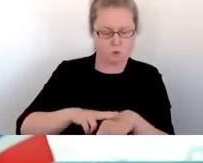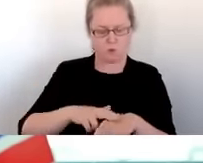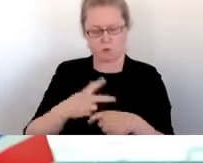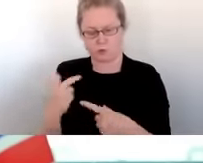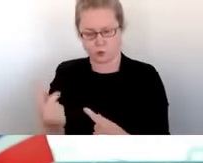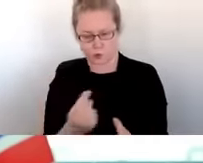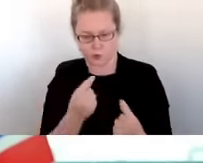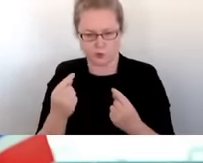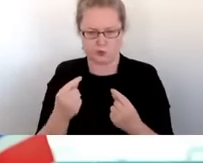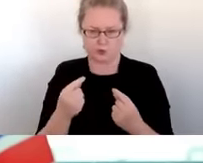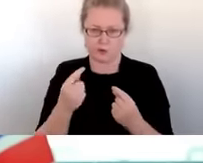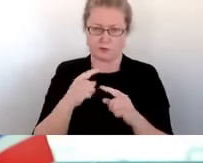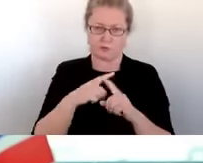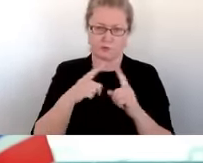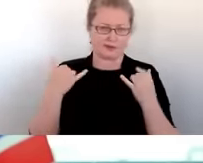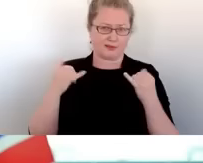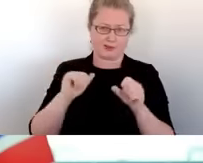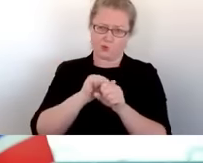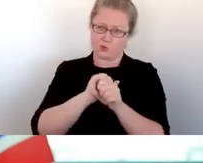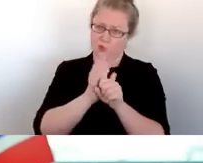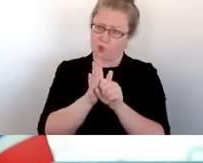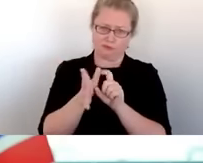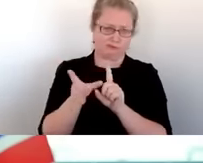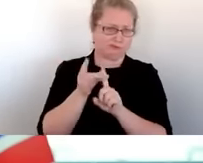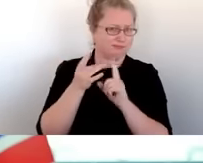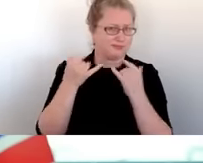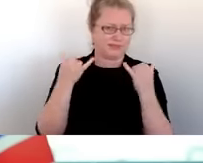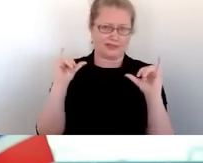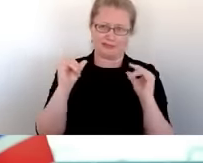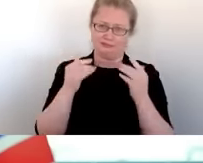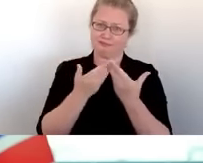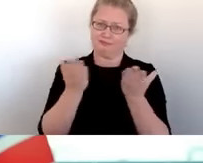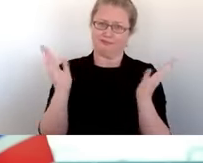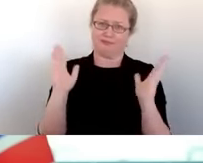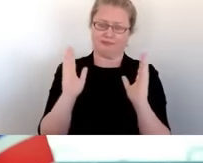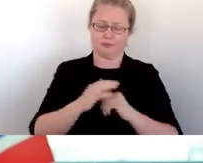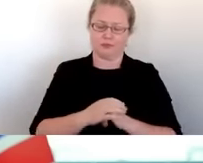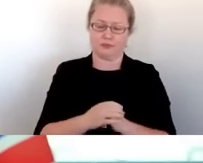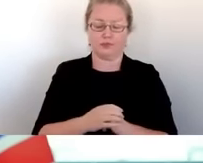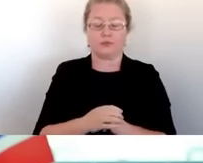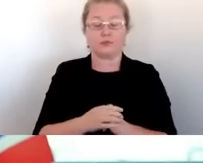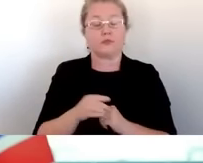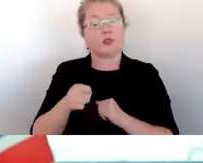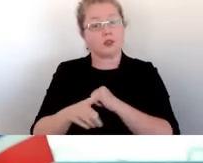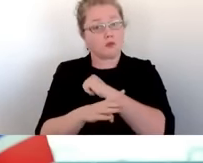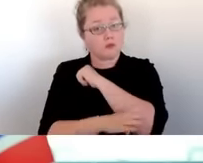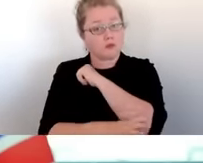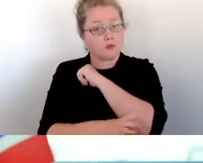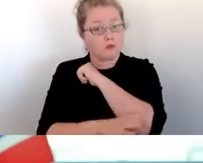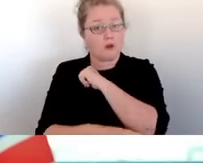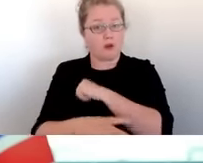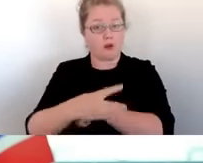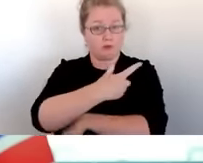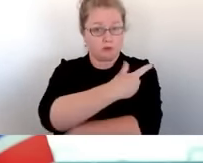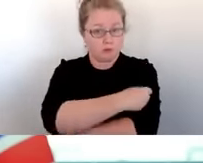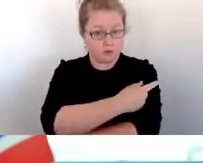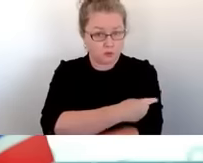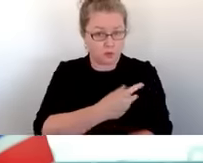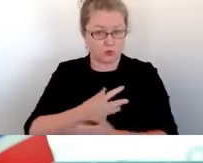pandemic. What I'd like to do is just walk you through some of the specifics of how this fall booster program